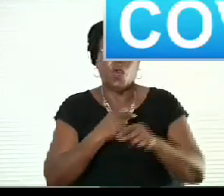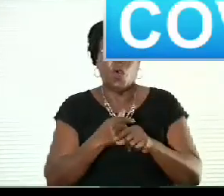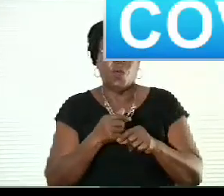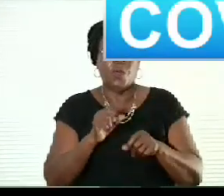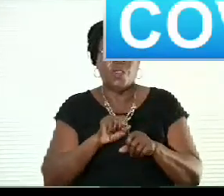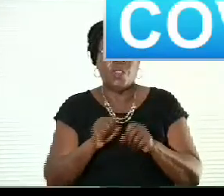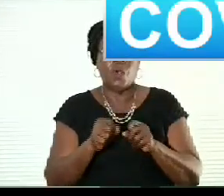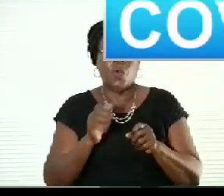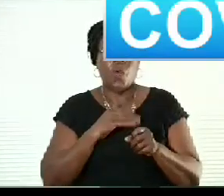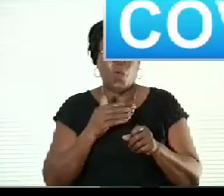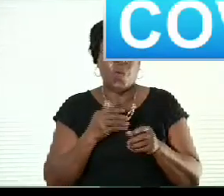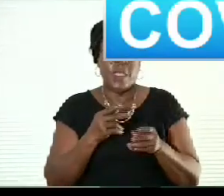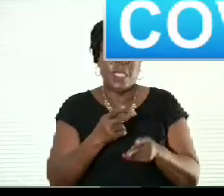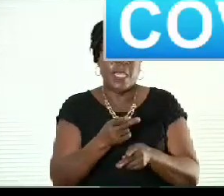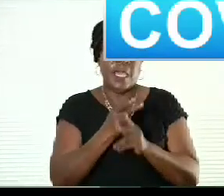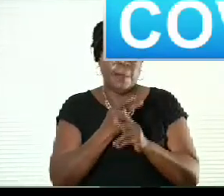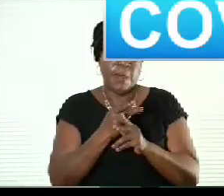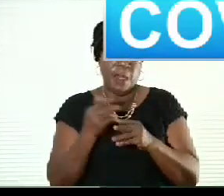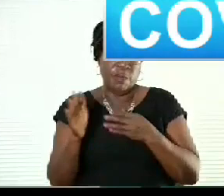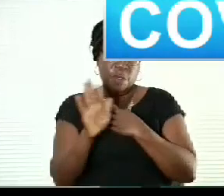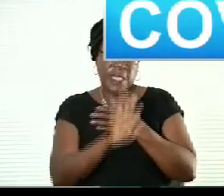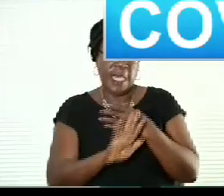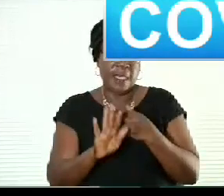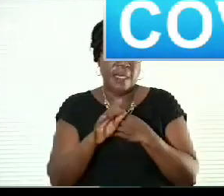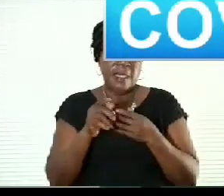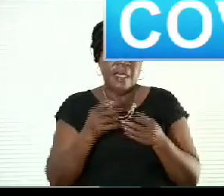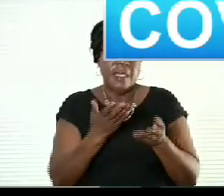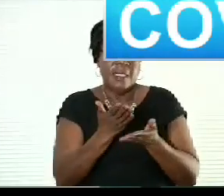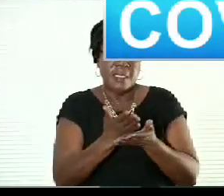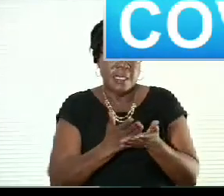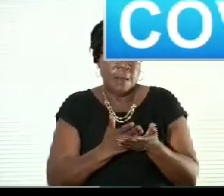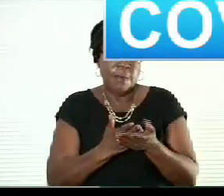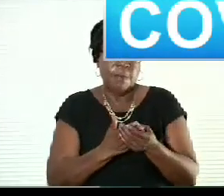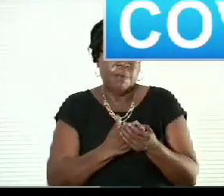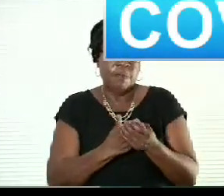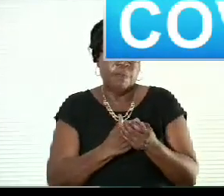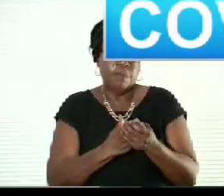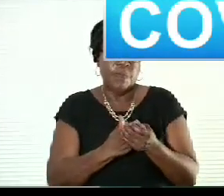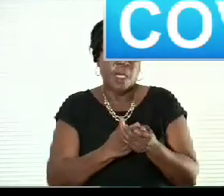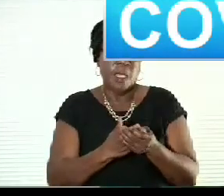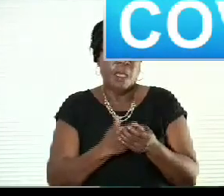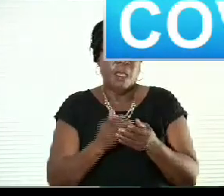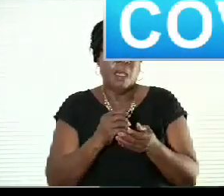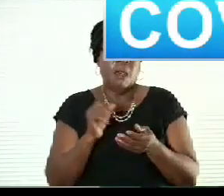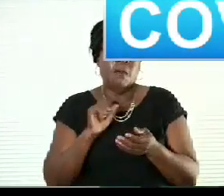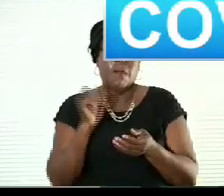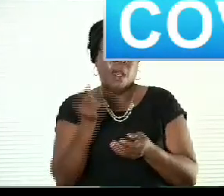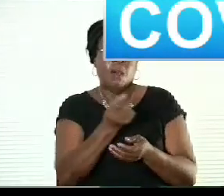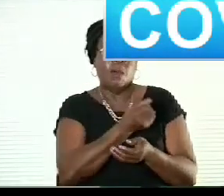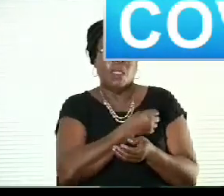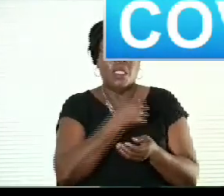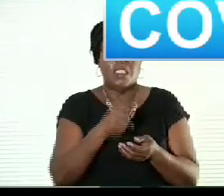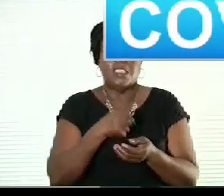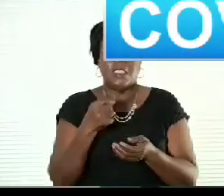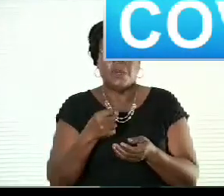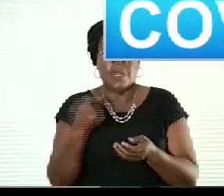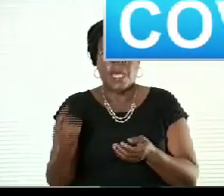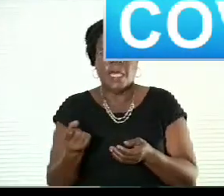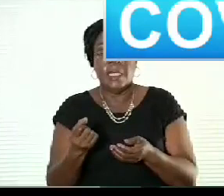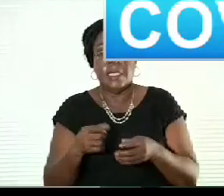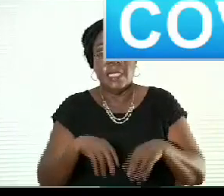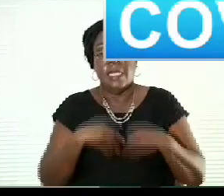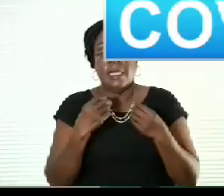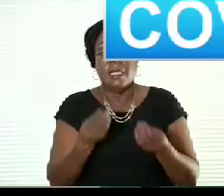We attempted to front load our supplies, given that